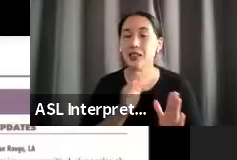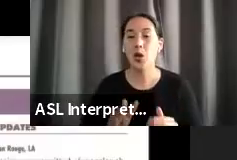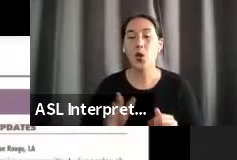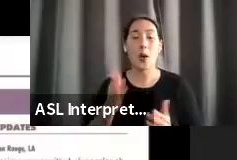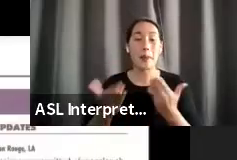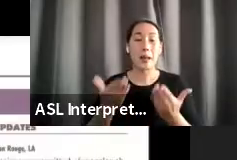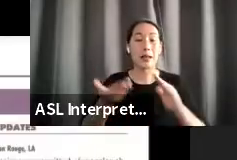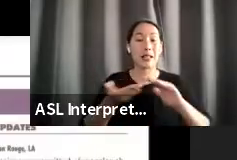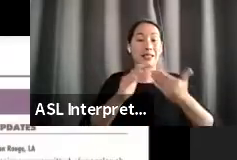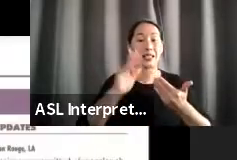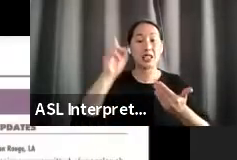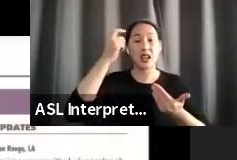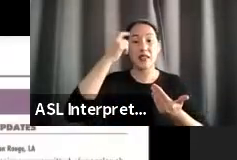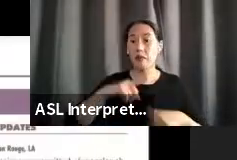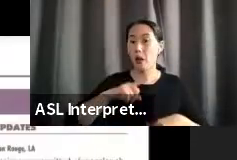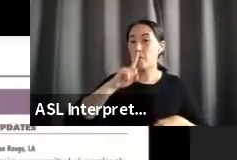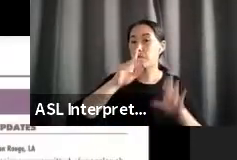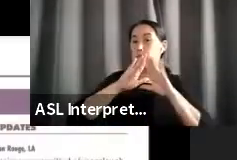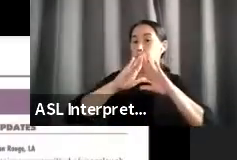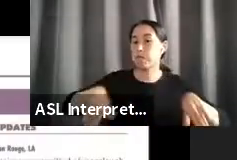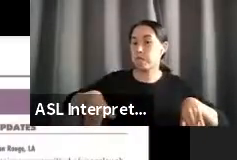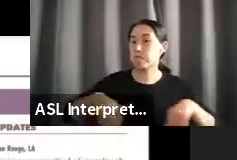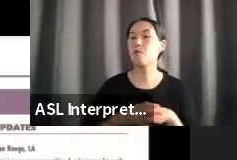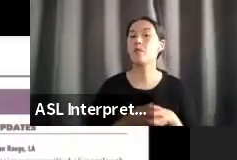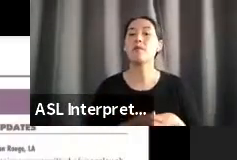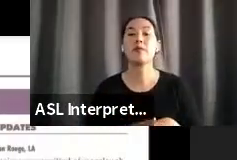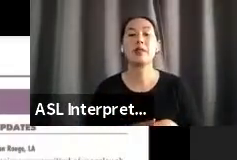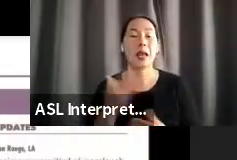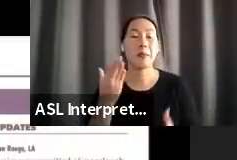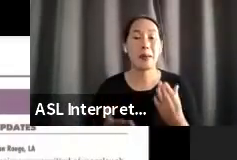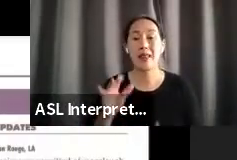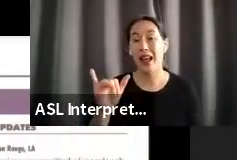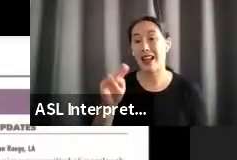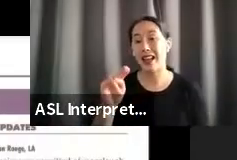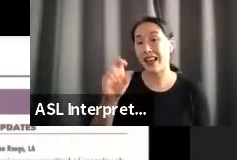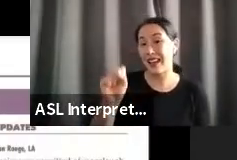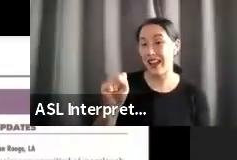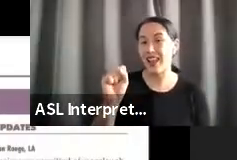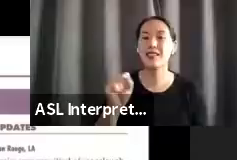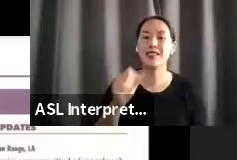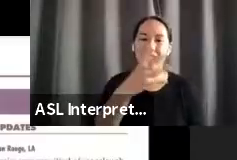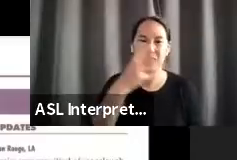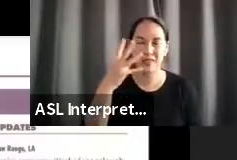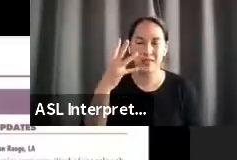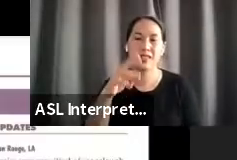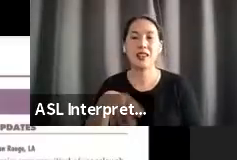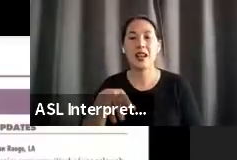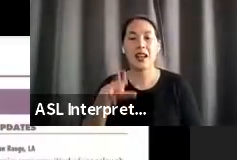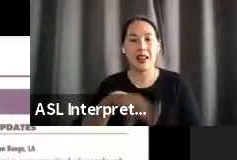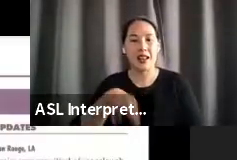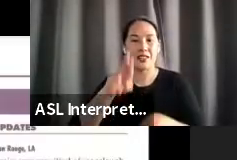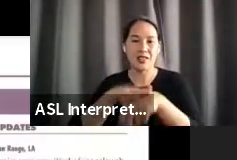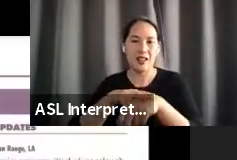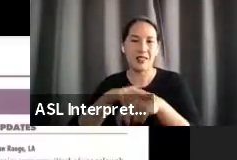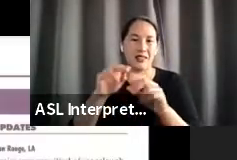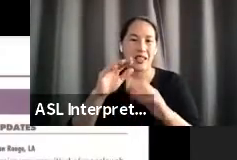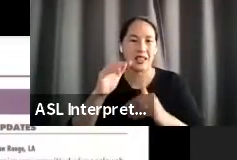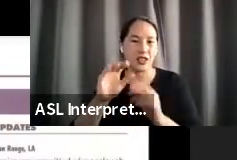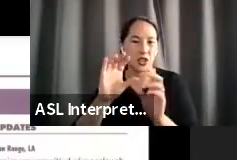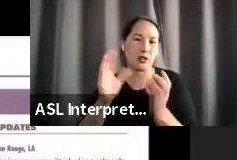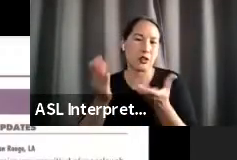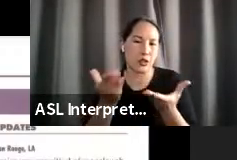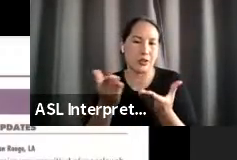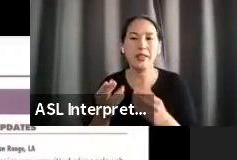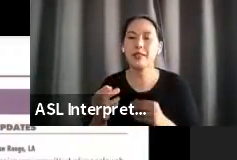governments, being at that time, it would have been the INS, Immigration and Nationality Service, but it would now be ICE, right? And it would be,